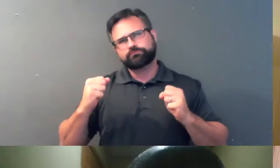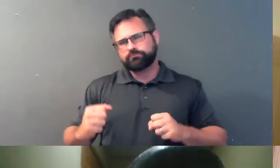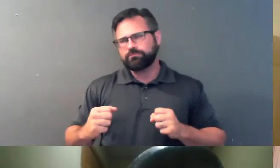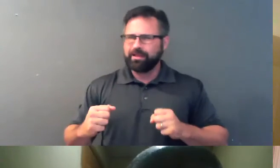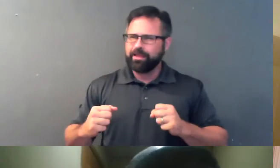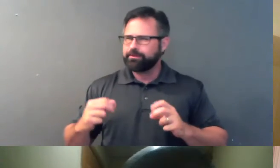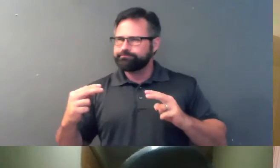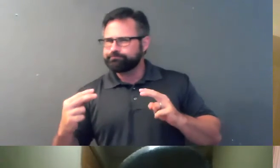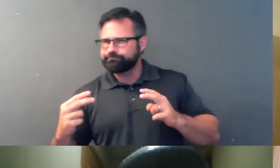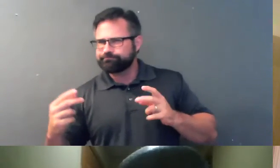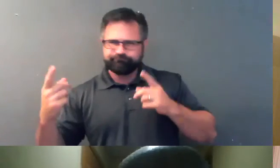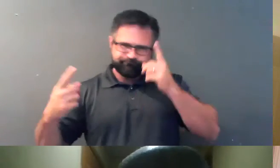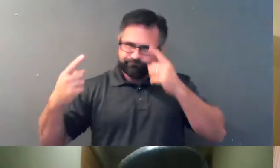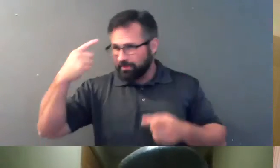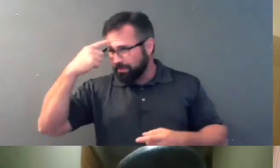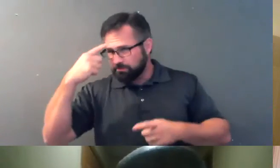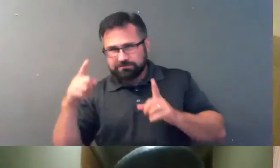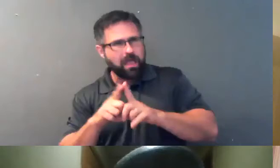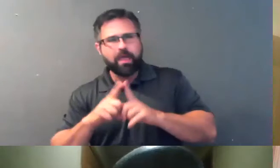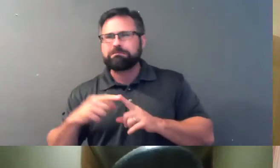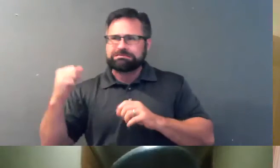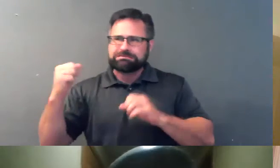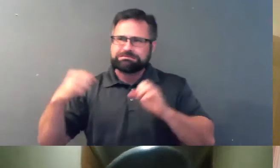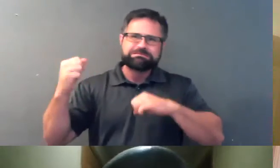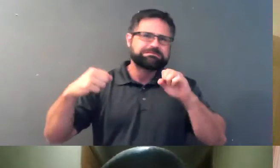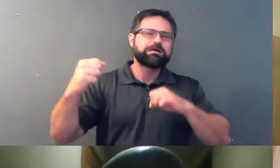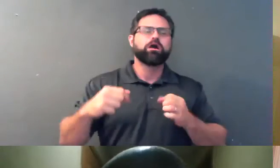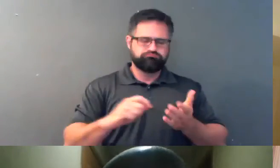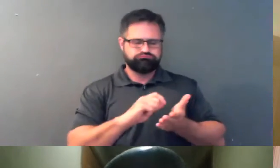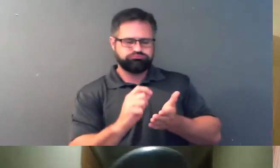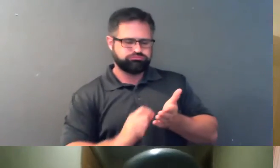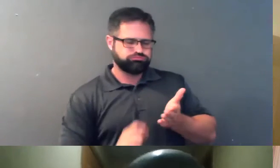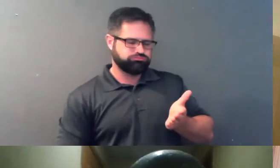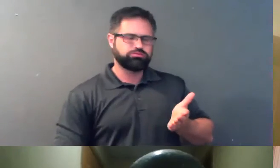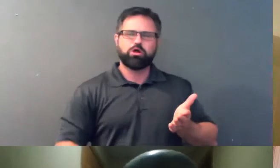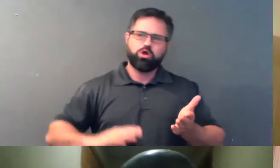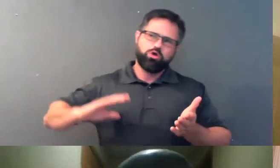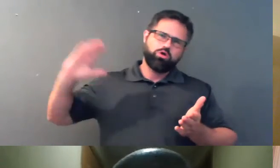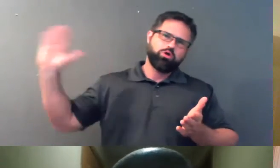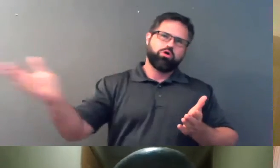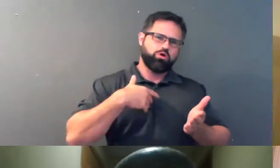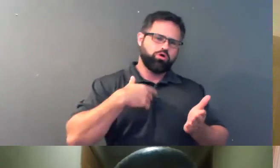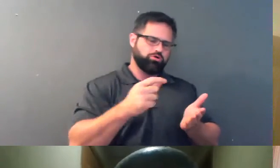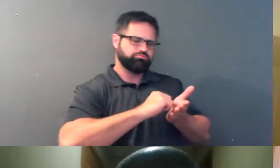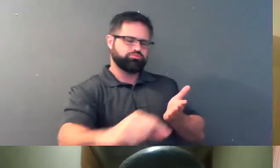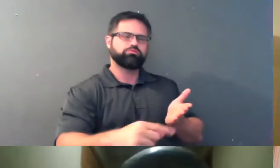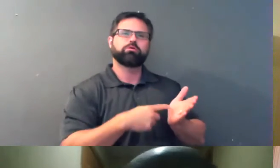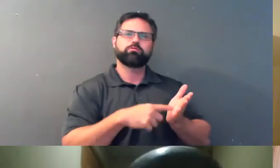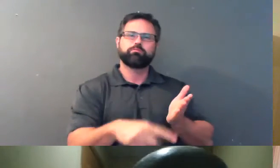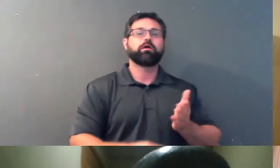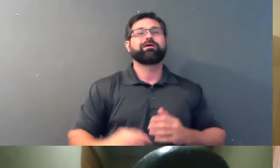or joint working group statement between the CRPD and